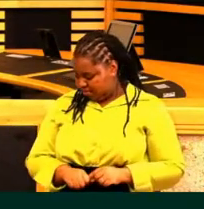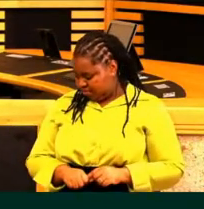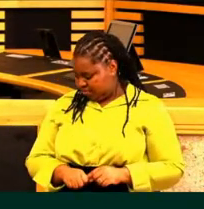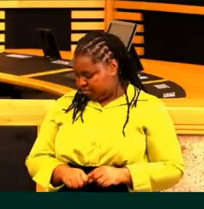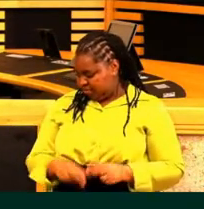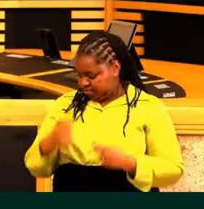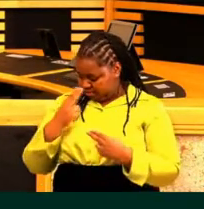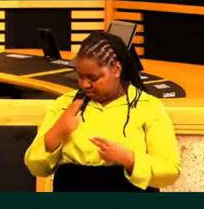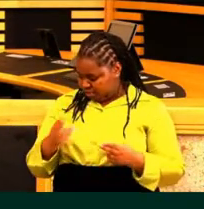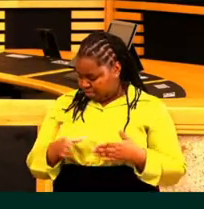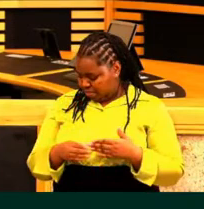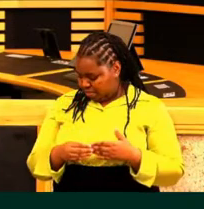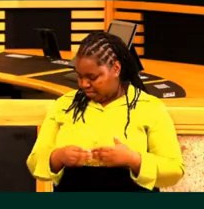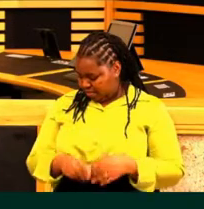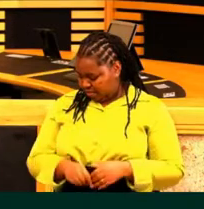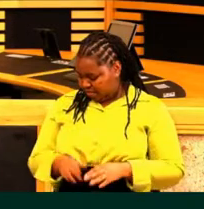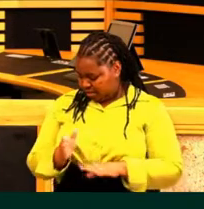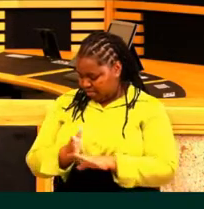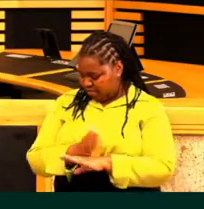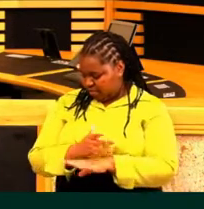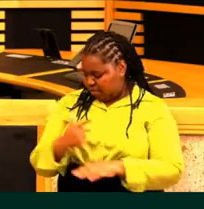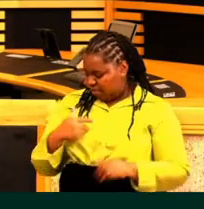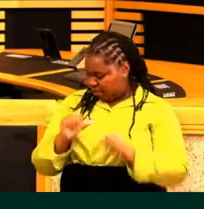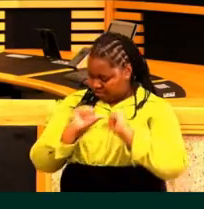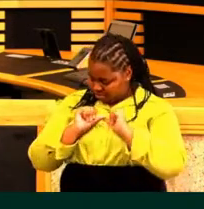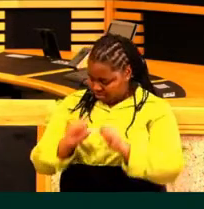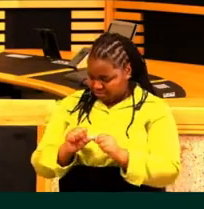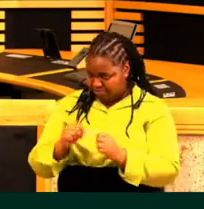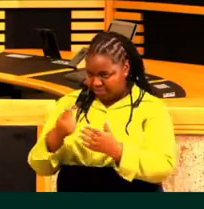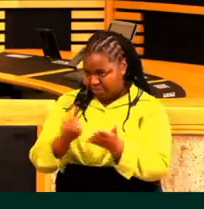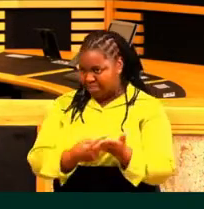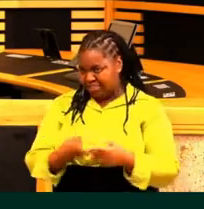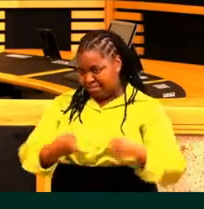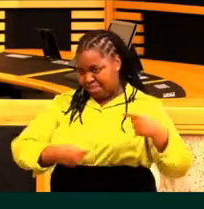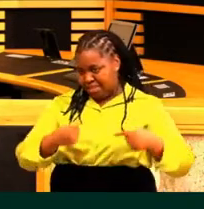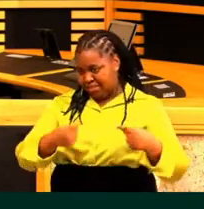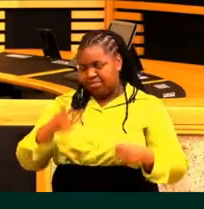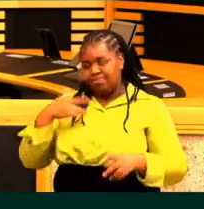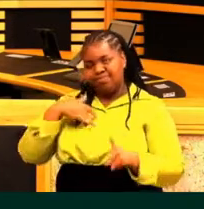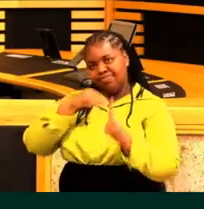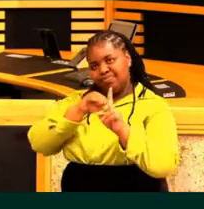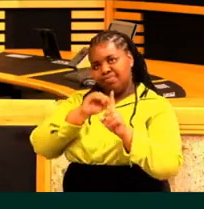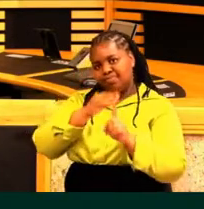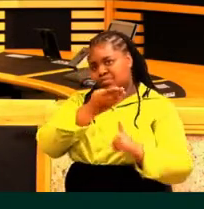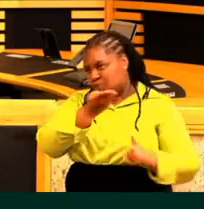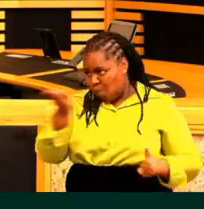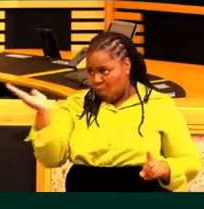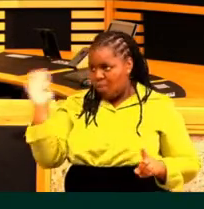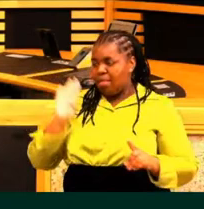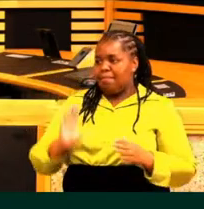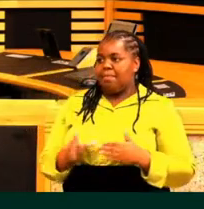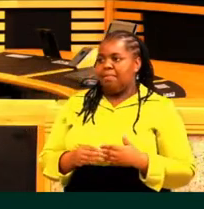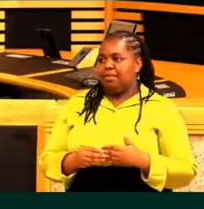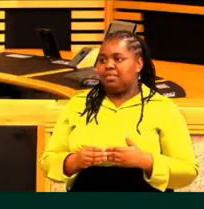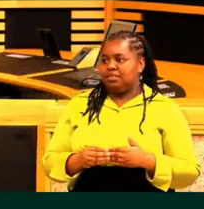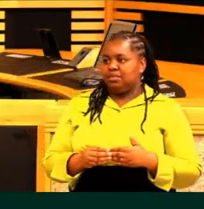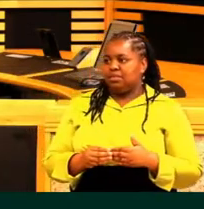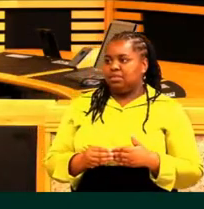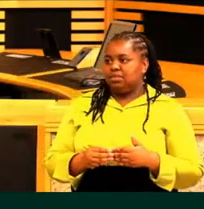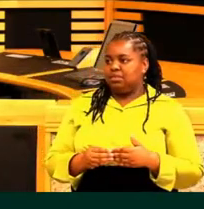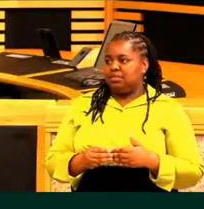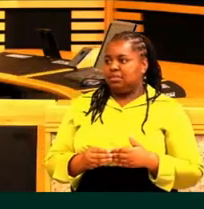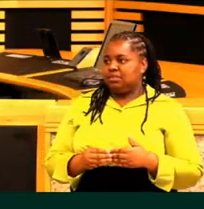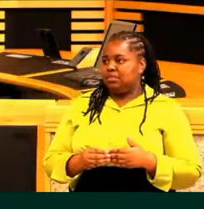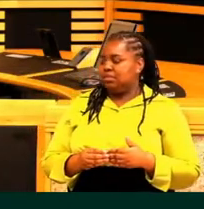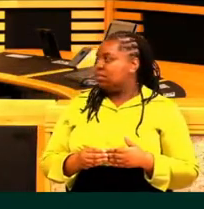honorable member debate just a reminder to all members of the house that